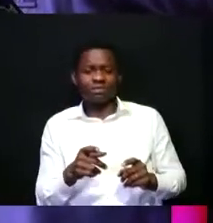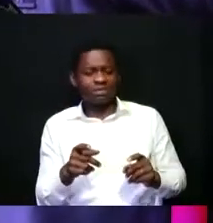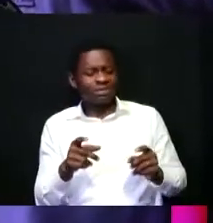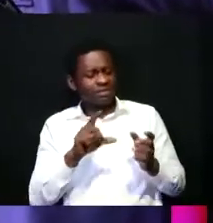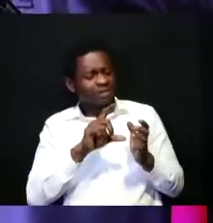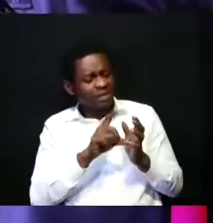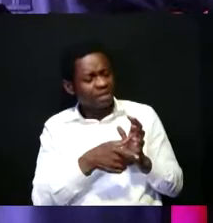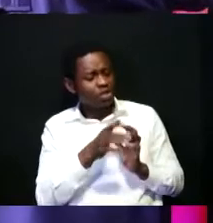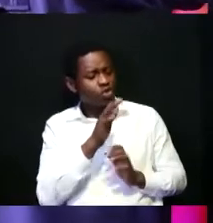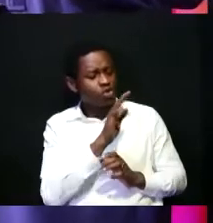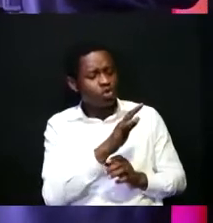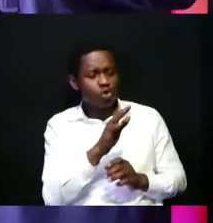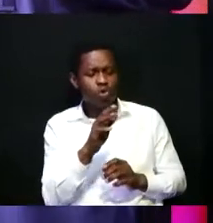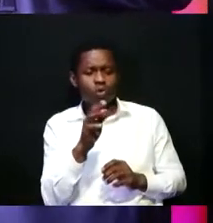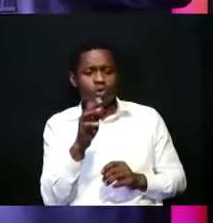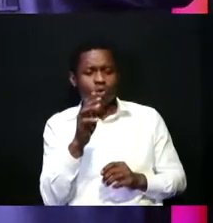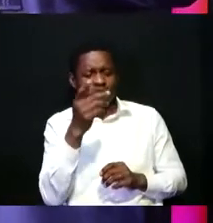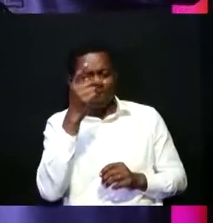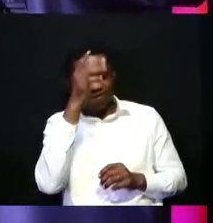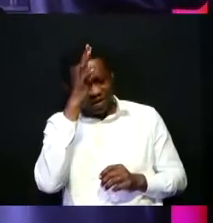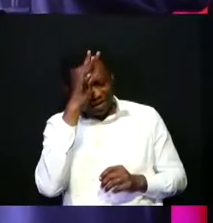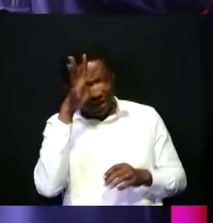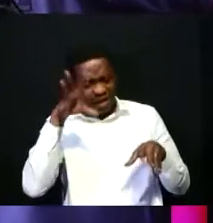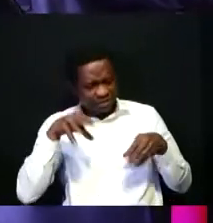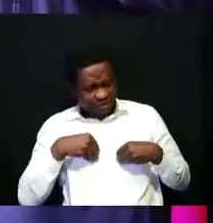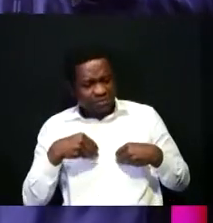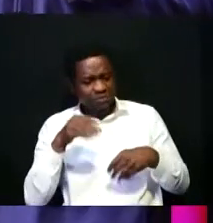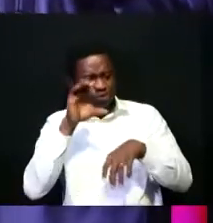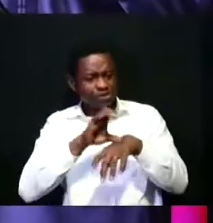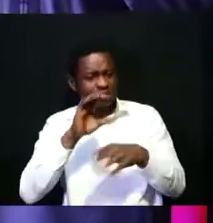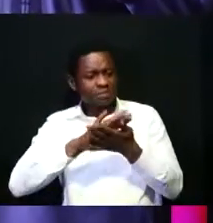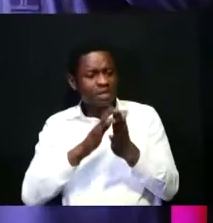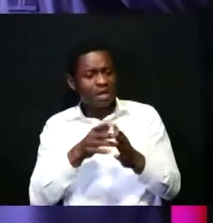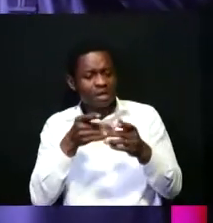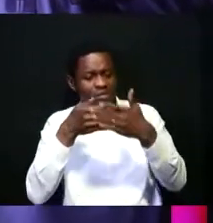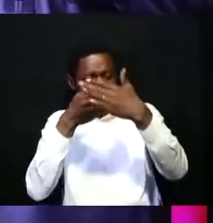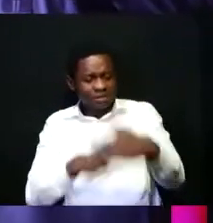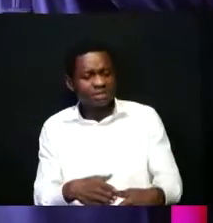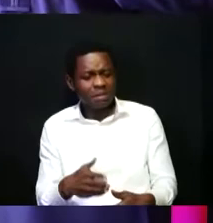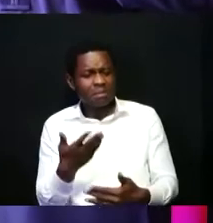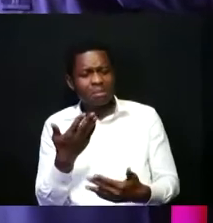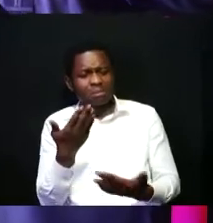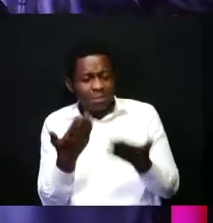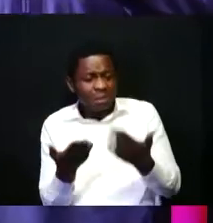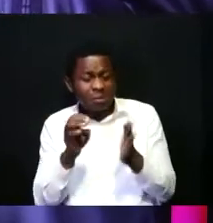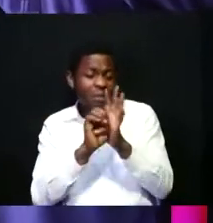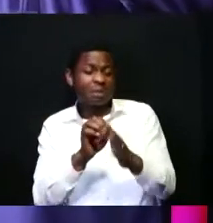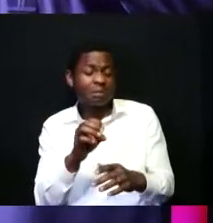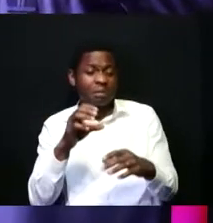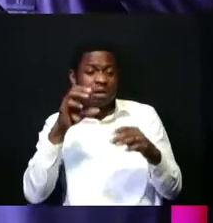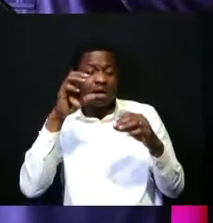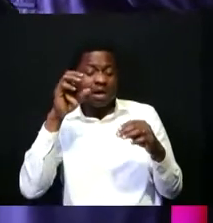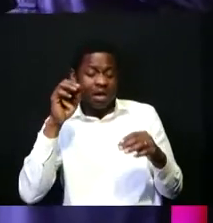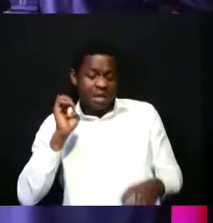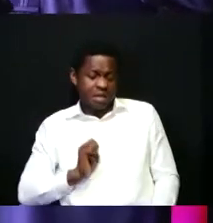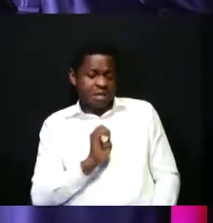church leadership position in church. Nanso abrantewa anasa abofra na wofo kanse wo ye Christofor